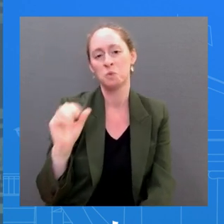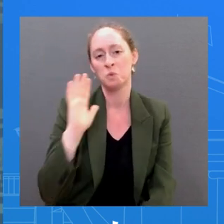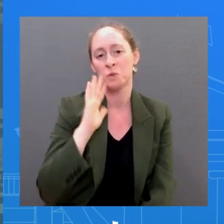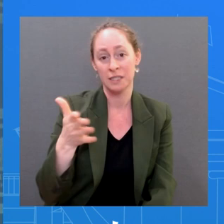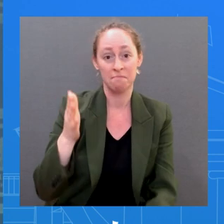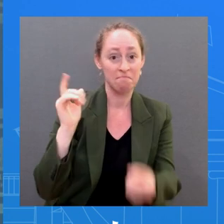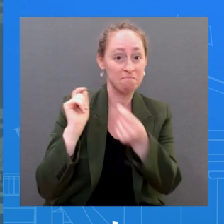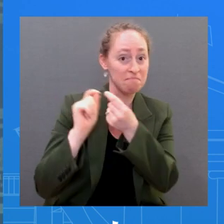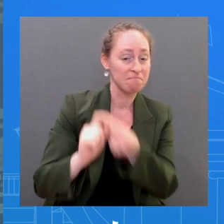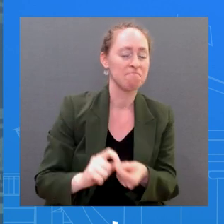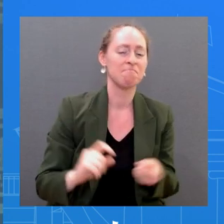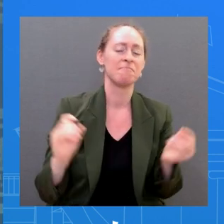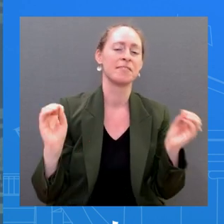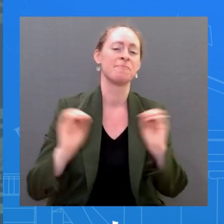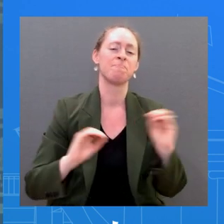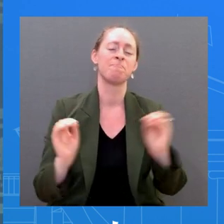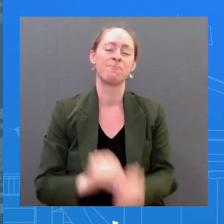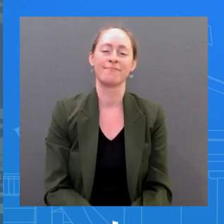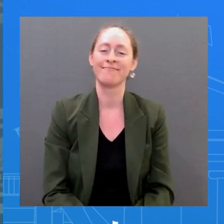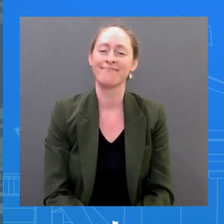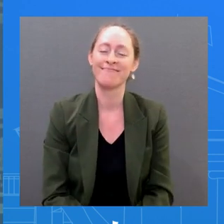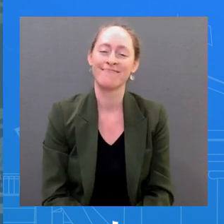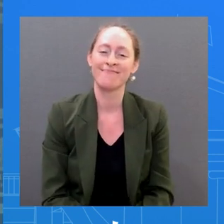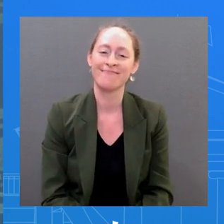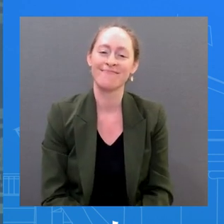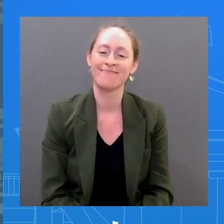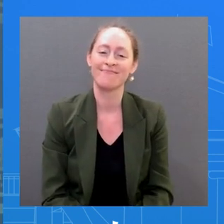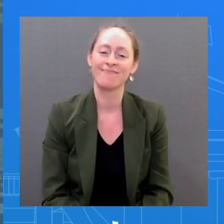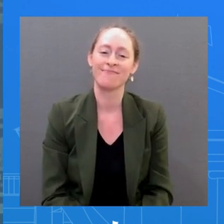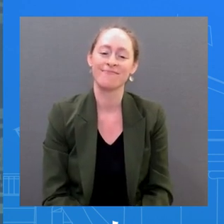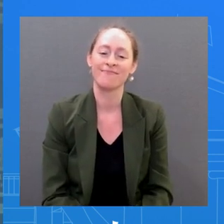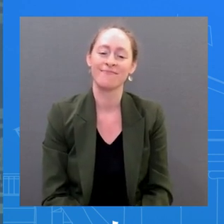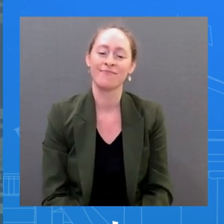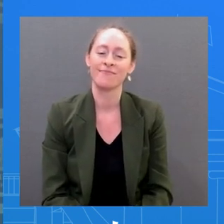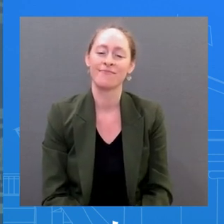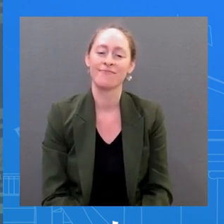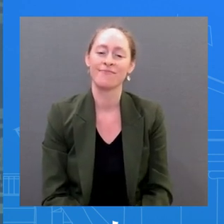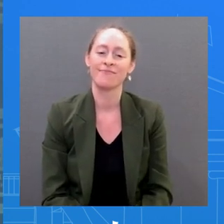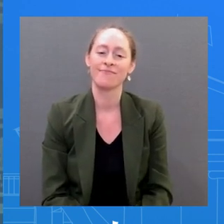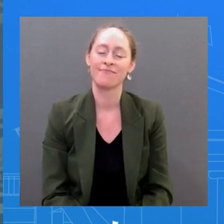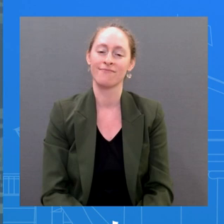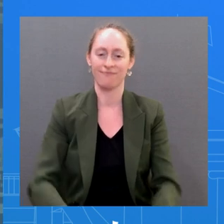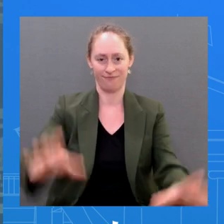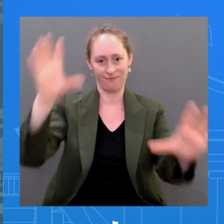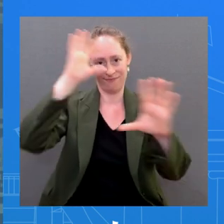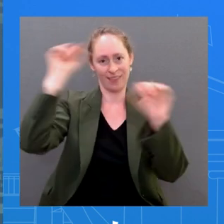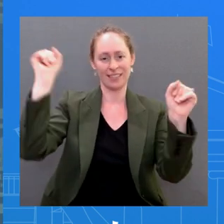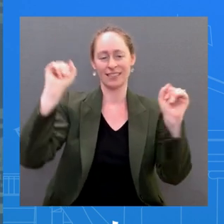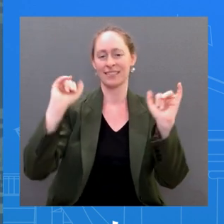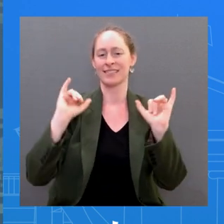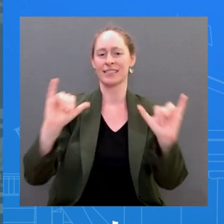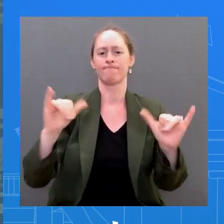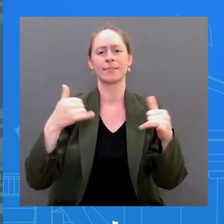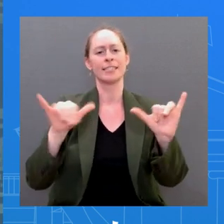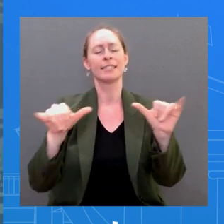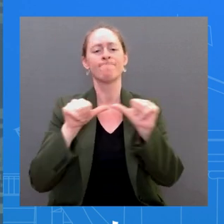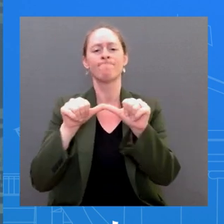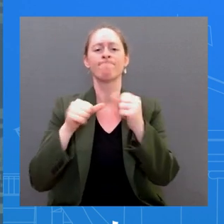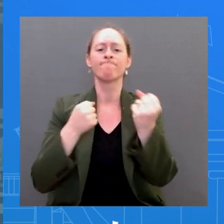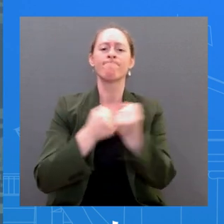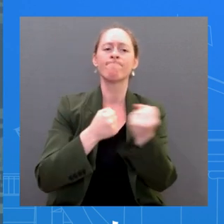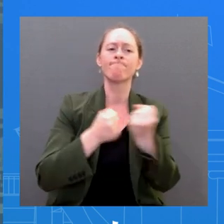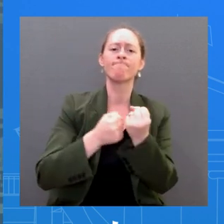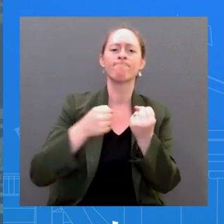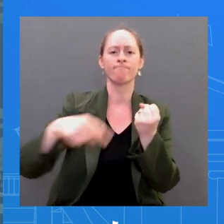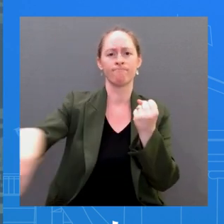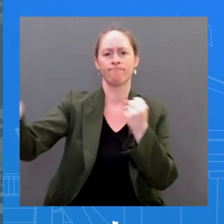to share here. The president has been consistent, voicing his support for the vital work of the bipartisan January 6th Select Committee. And